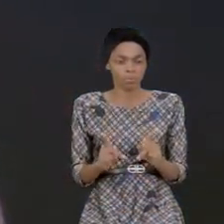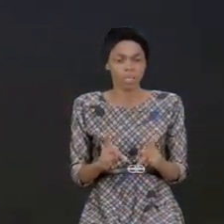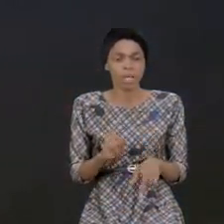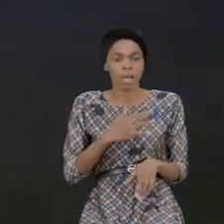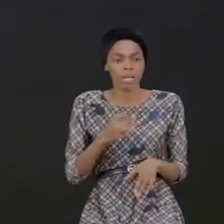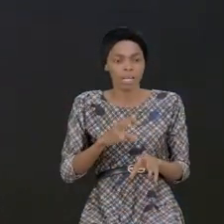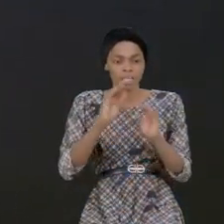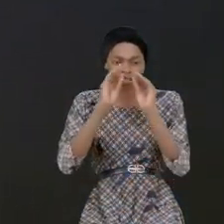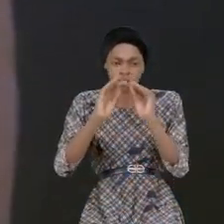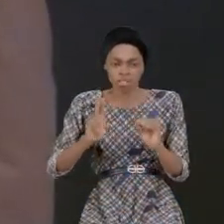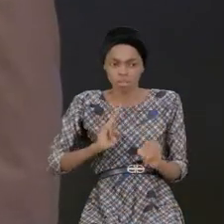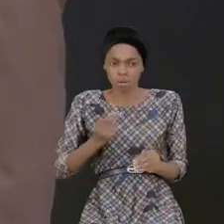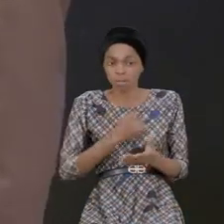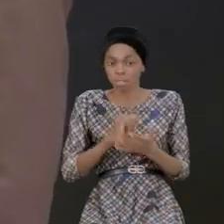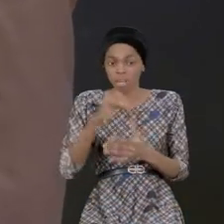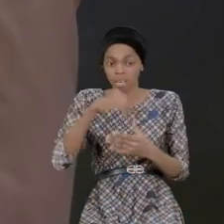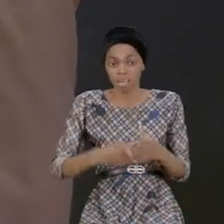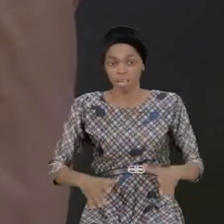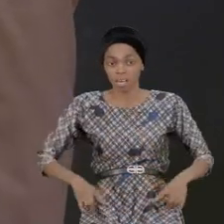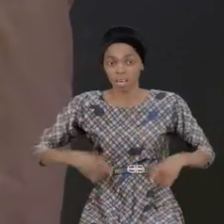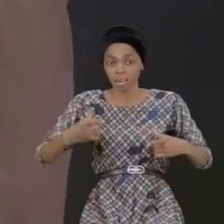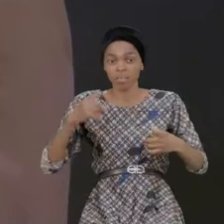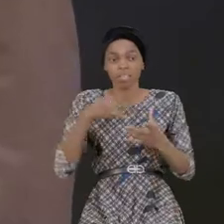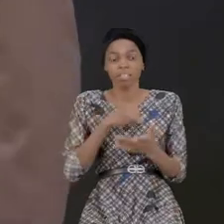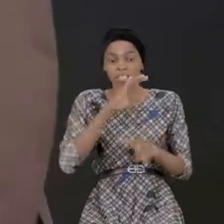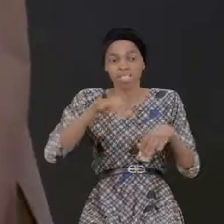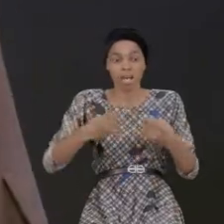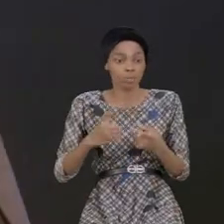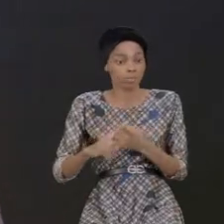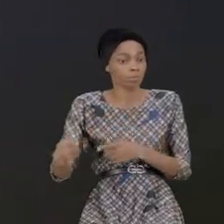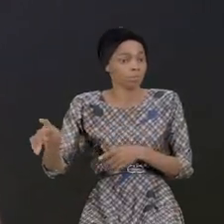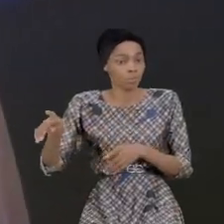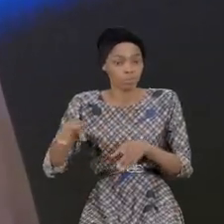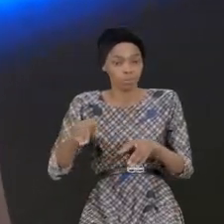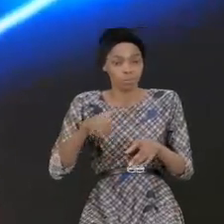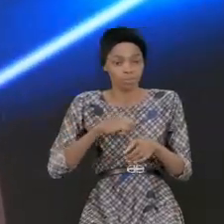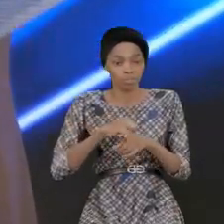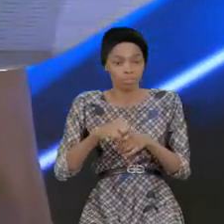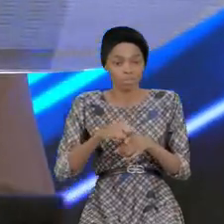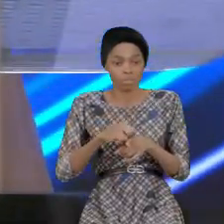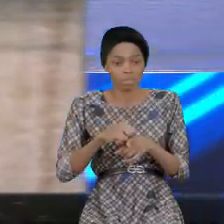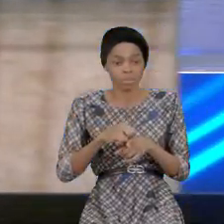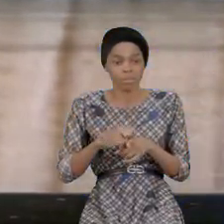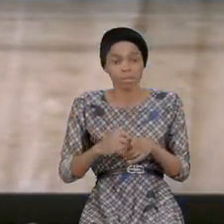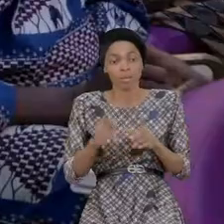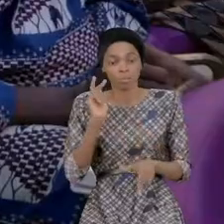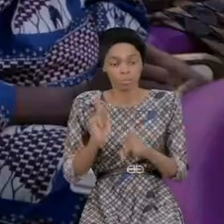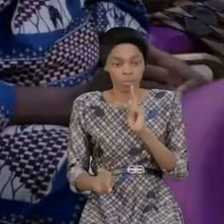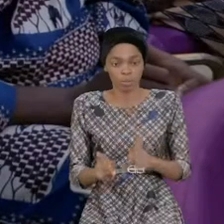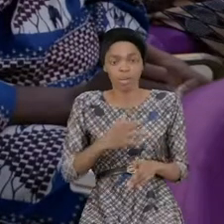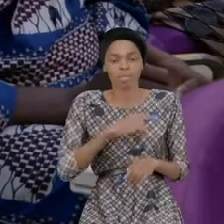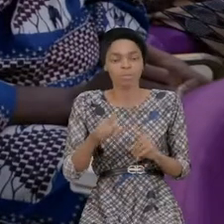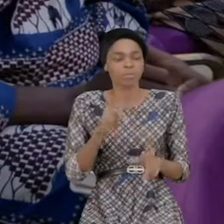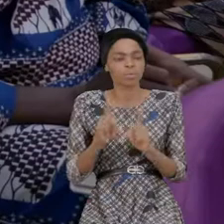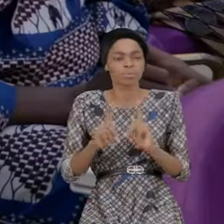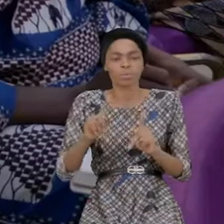in life this is the way to handle people. And those people who depend on that kind of training,